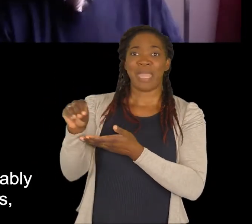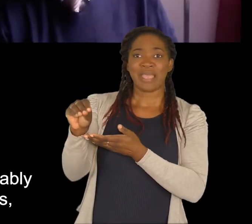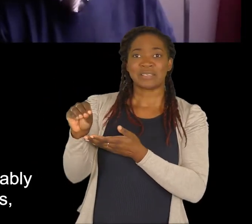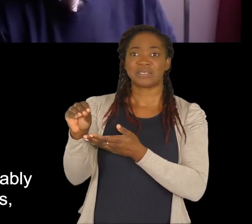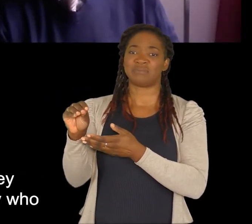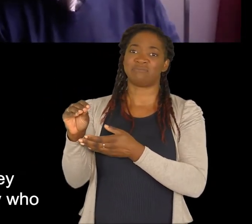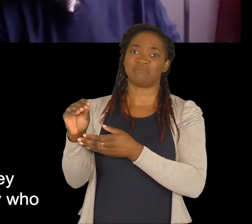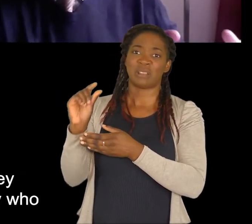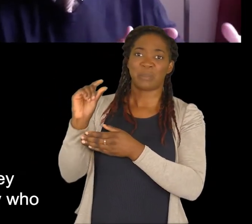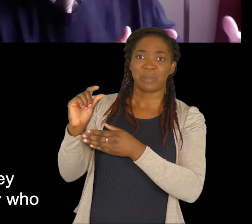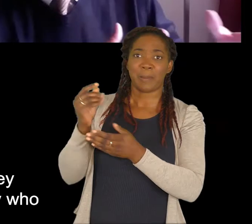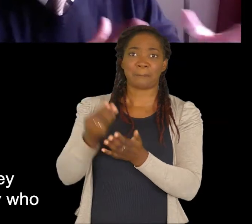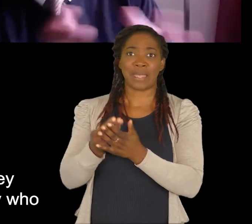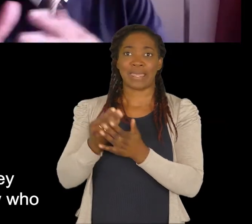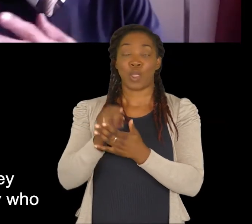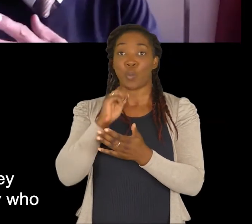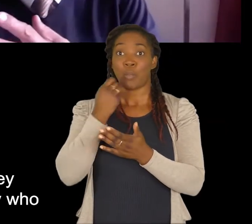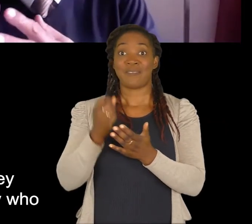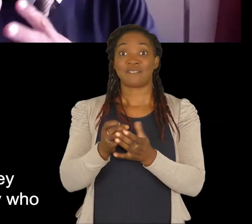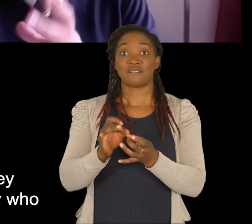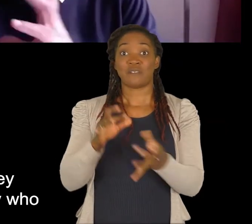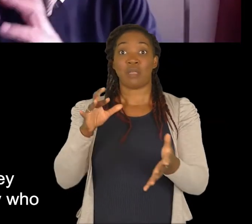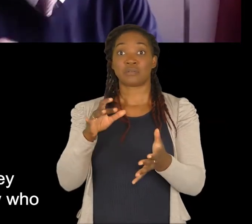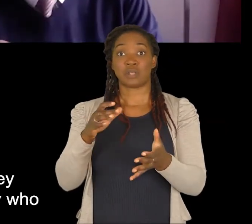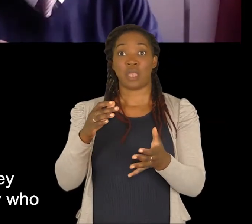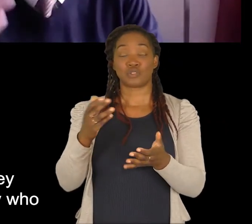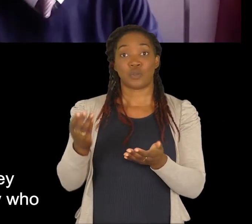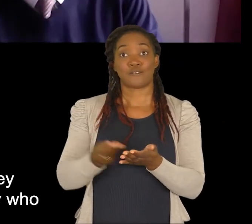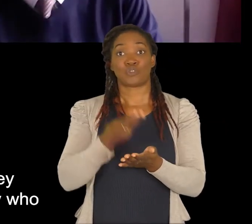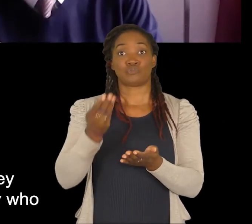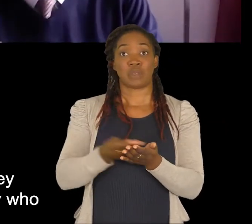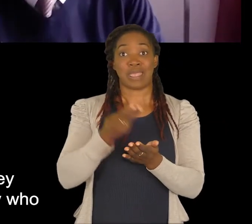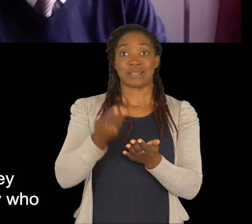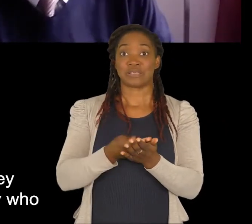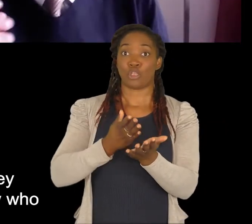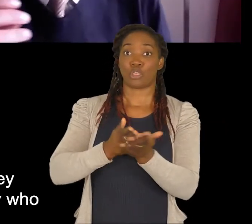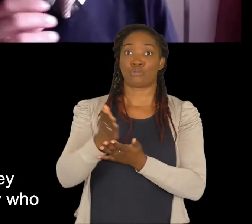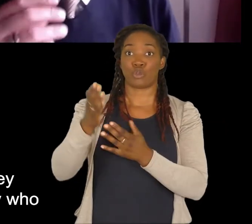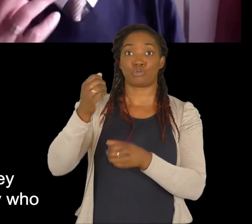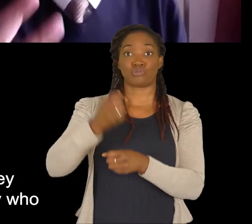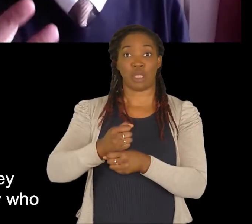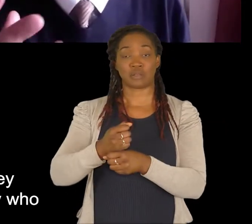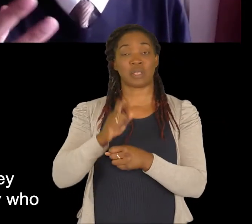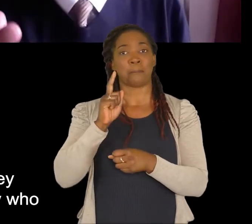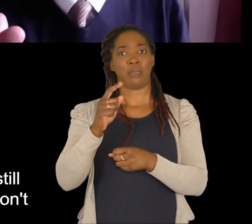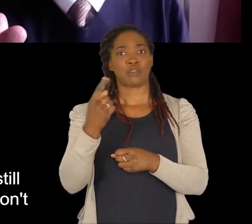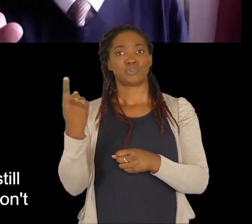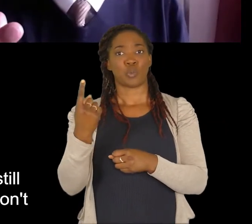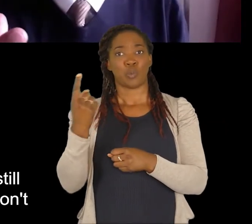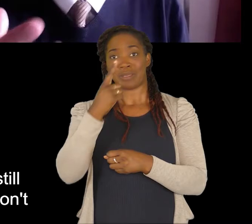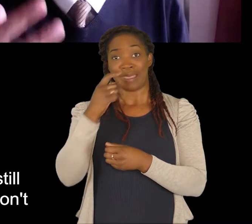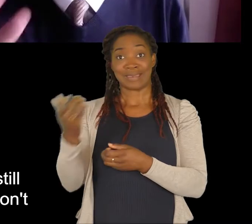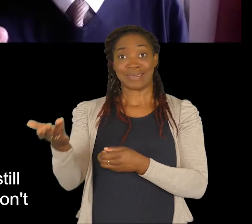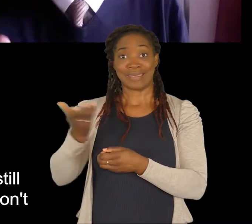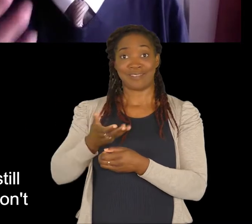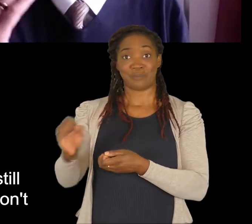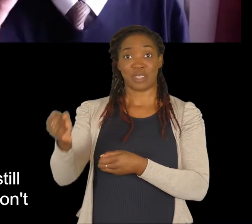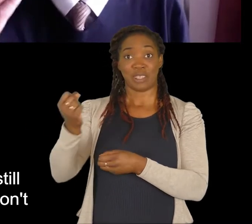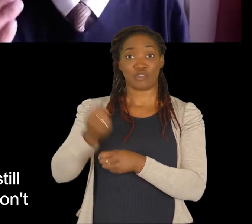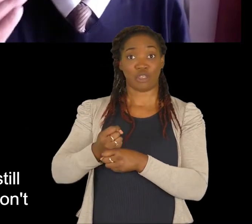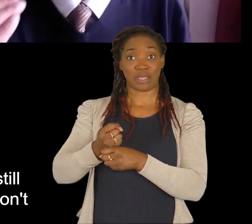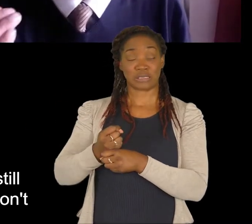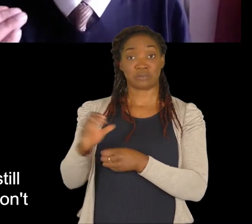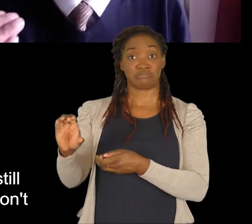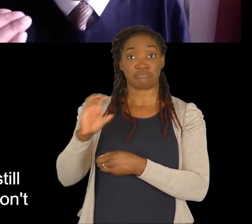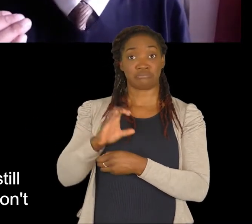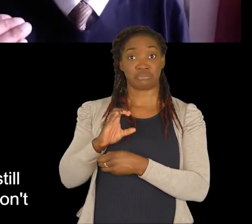early stages, then it would be much faster to raise money through generating grants, right? But having somebody that can give you a grant is great. And you